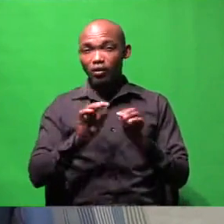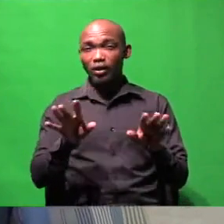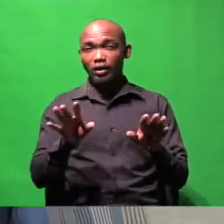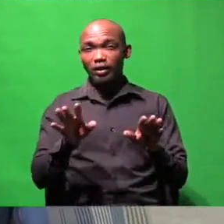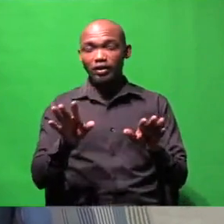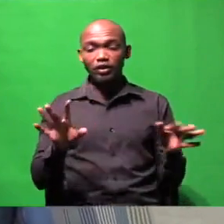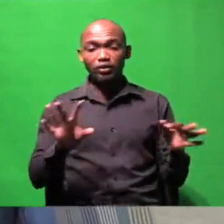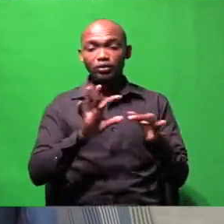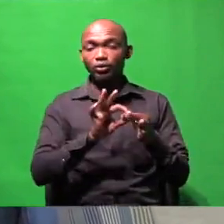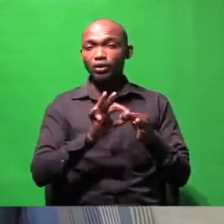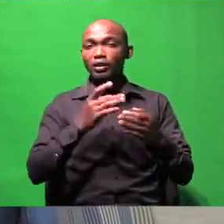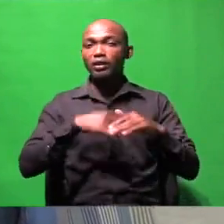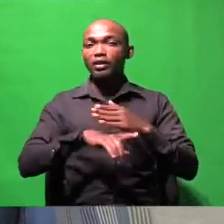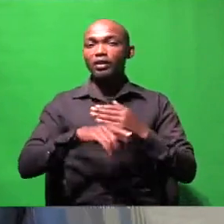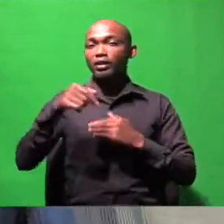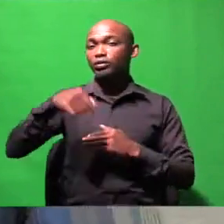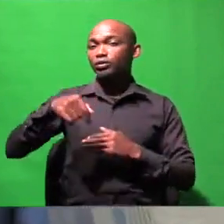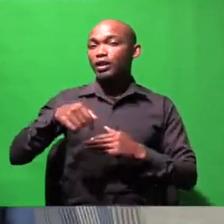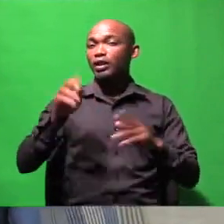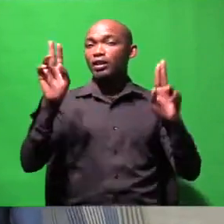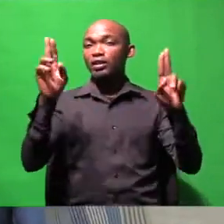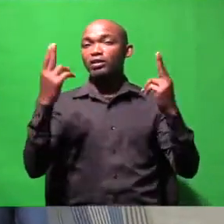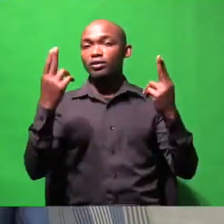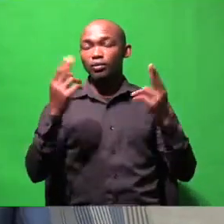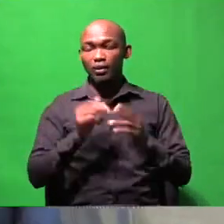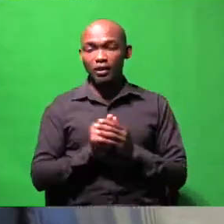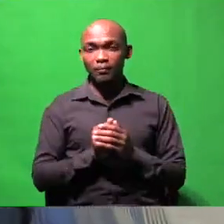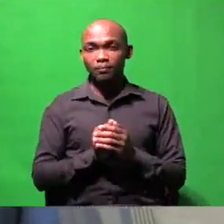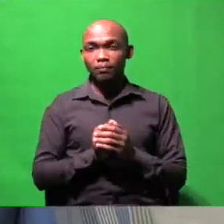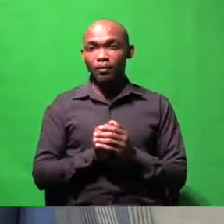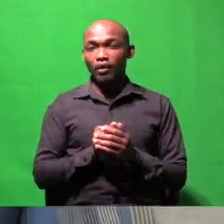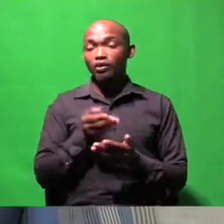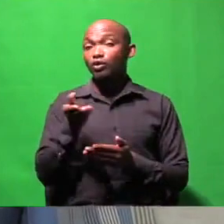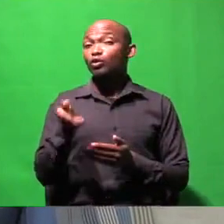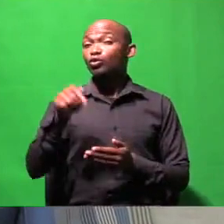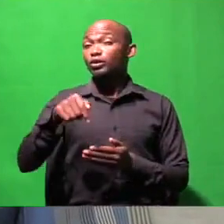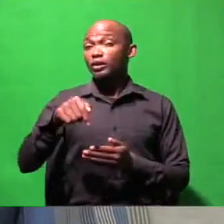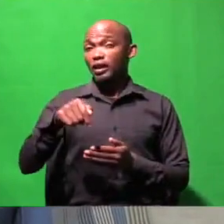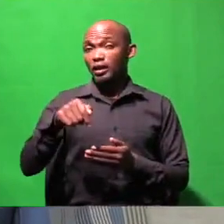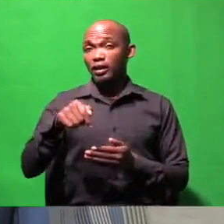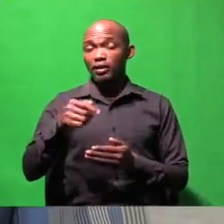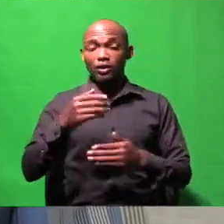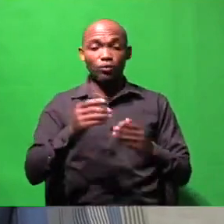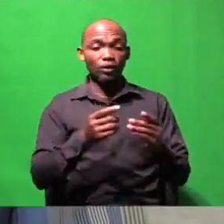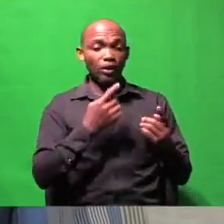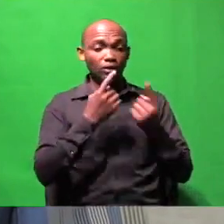lesson, and today's lesson is the second session of atomic